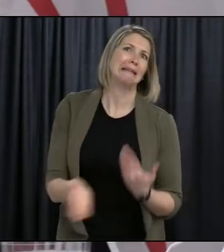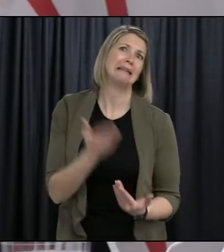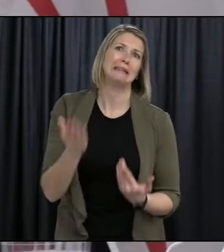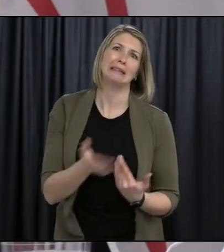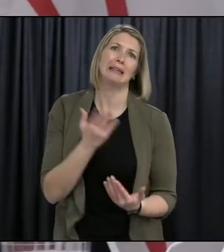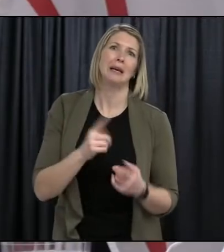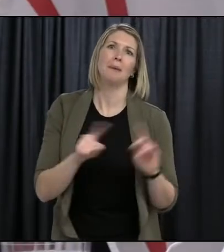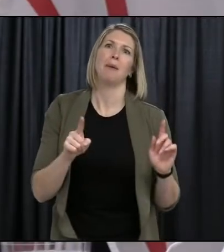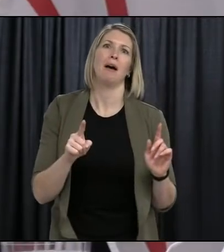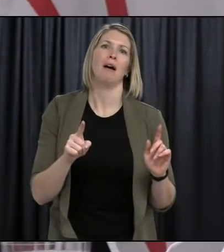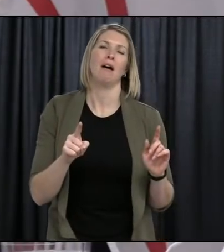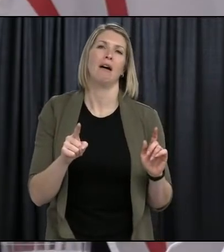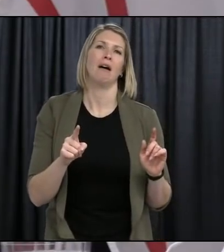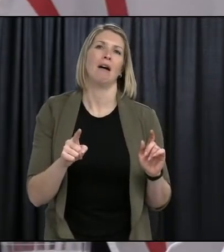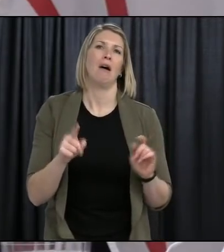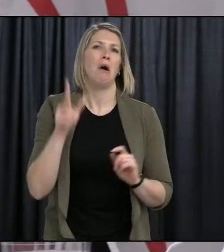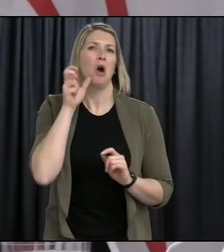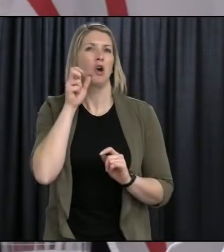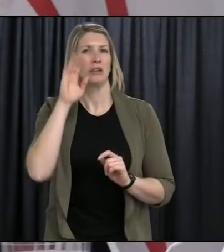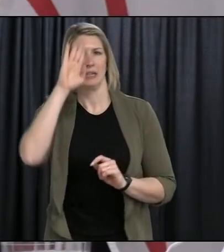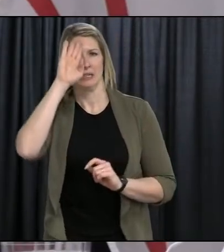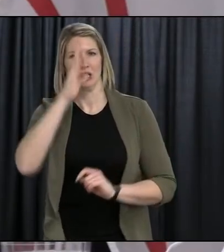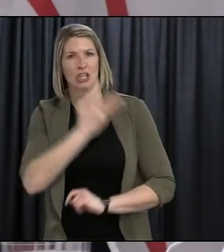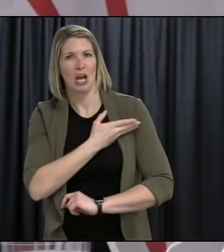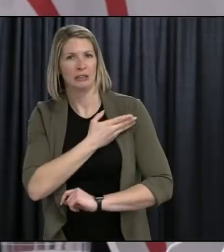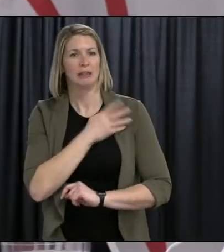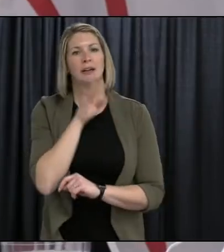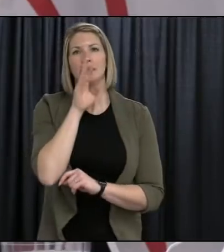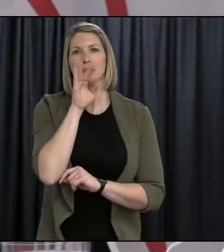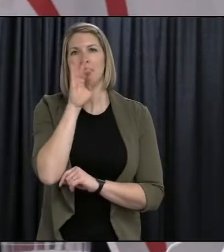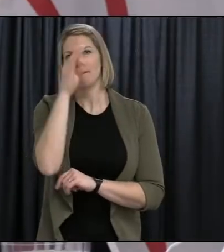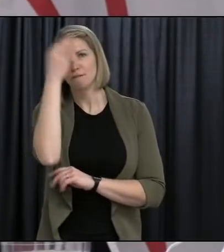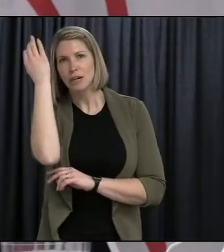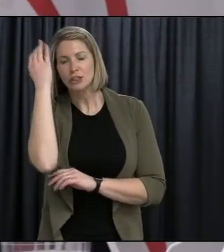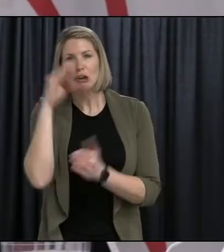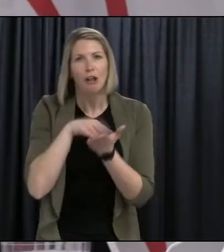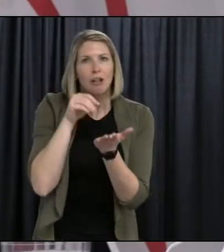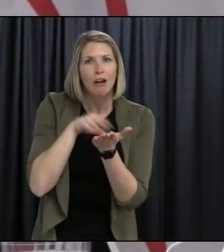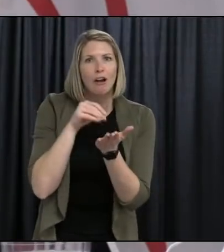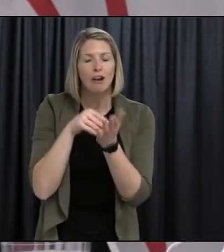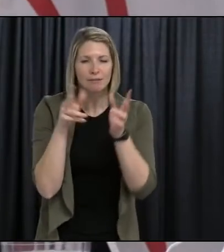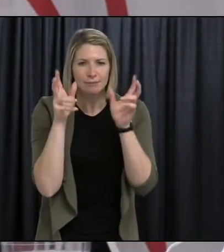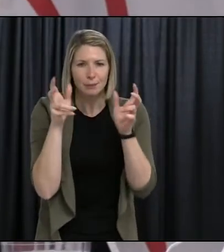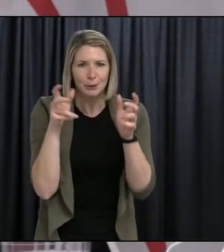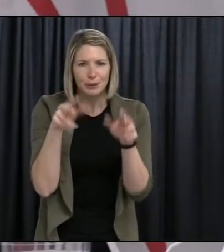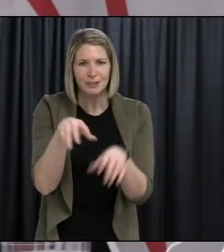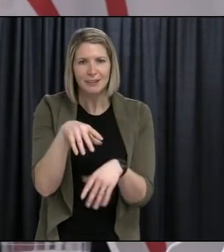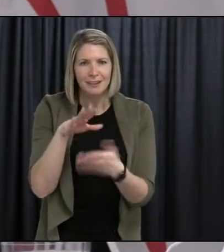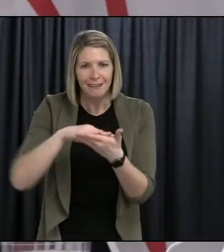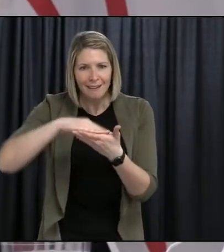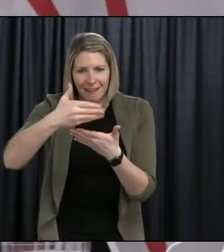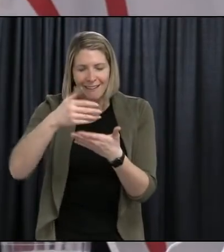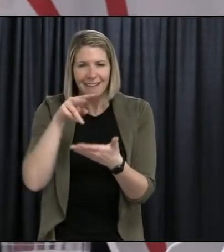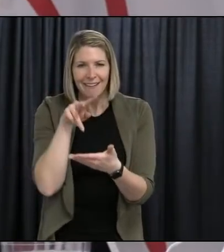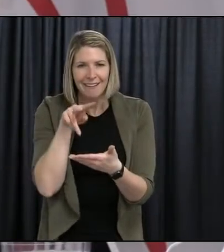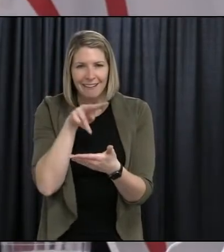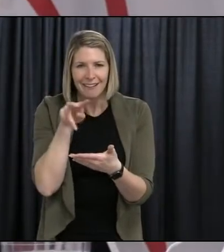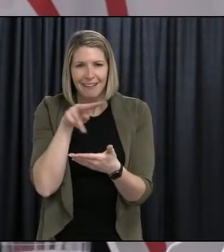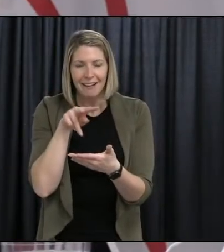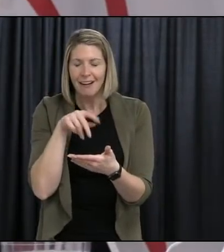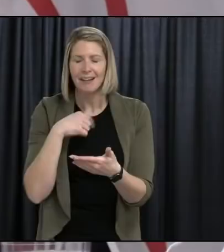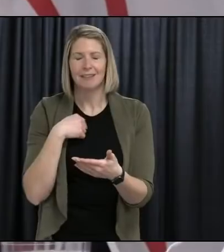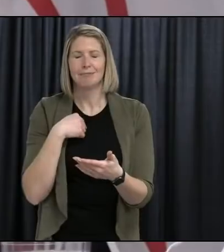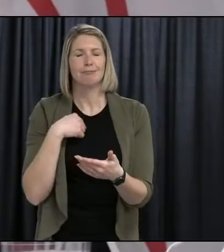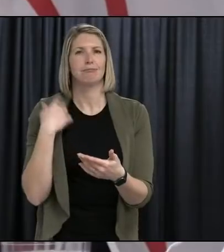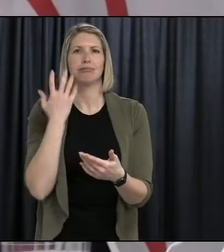hear my own son learning and speaking French and was heartwarming and made me realize how far we've come and how much we've